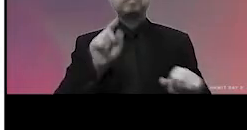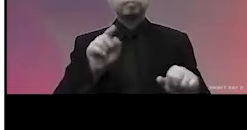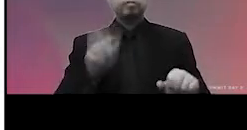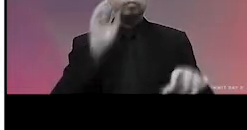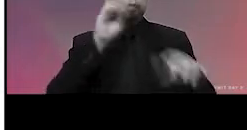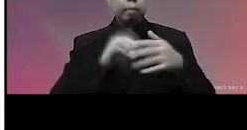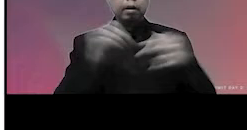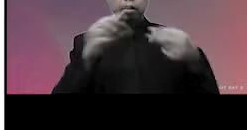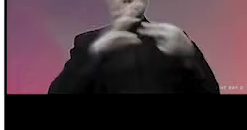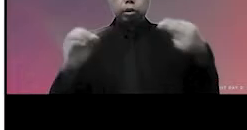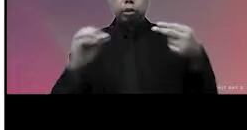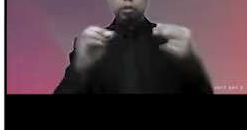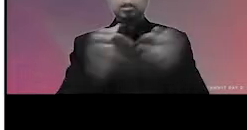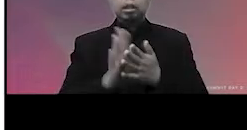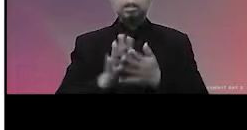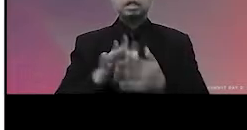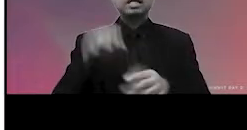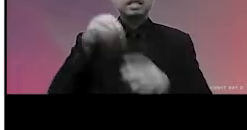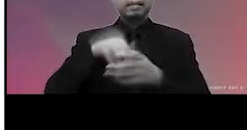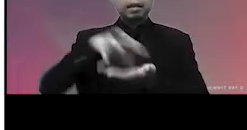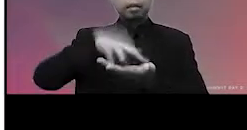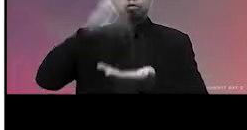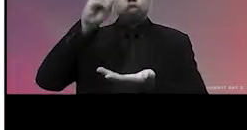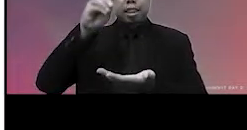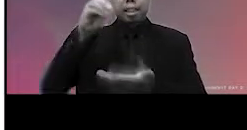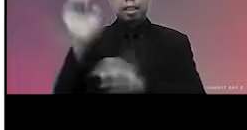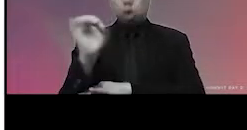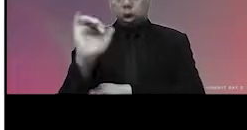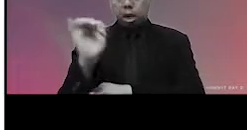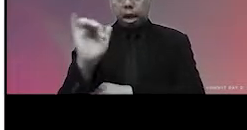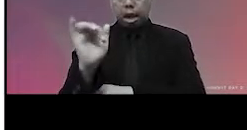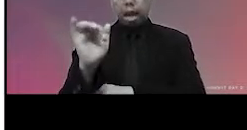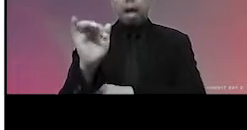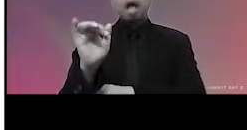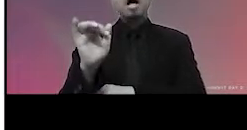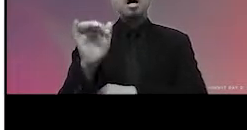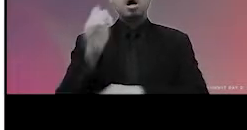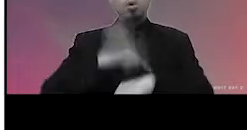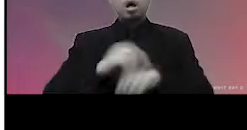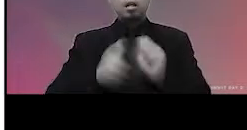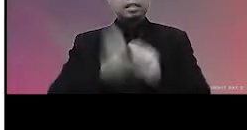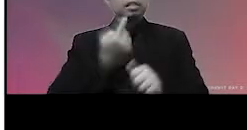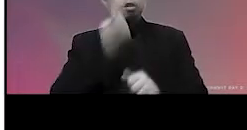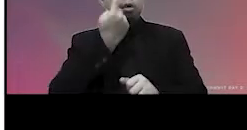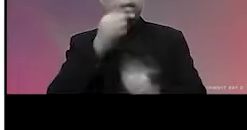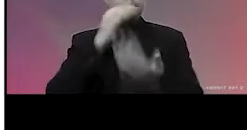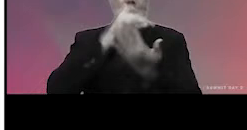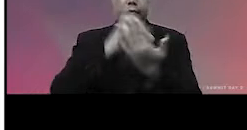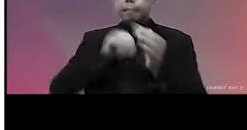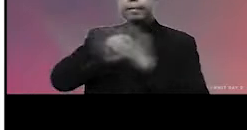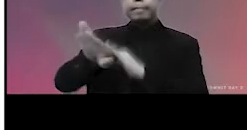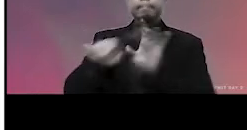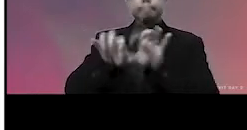When the swab test is carried out, staff enter patient data into the new all record and send the specimen